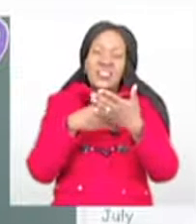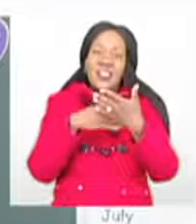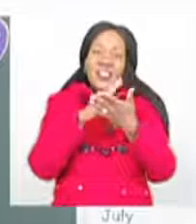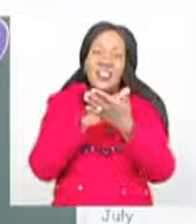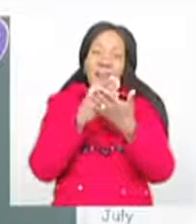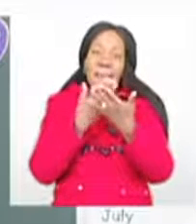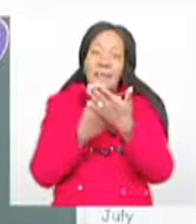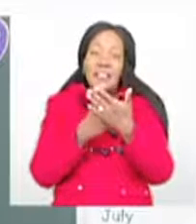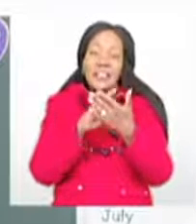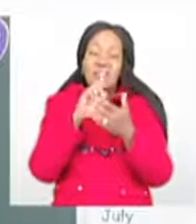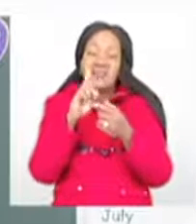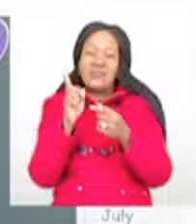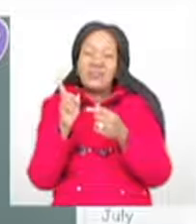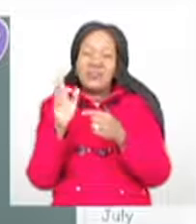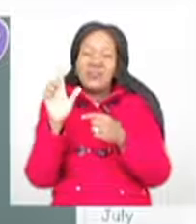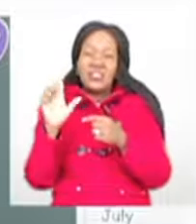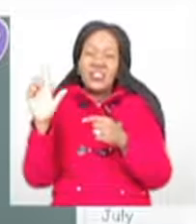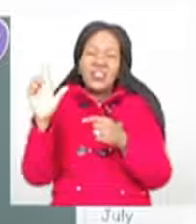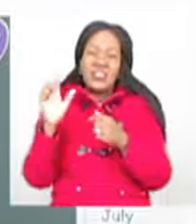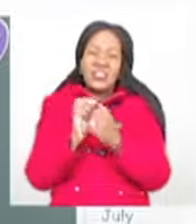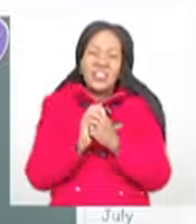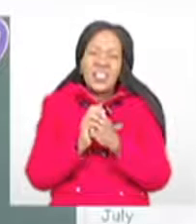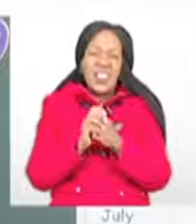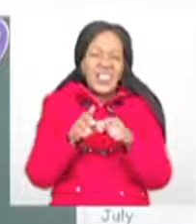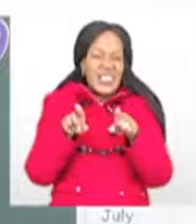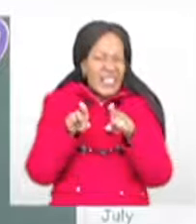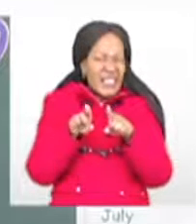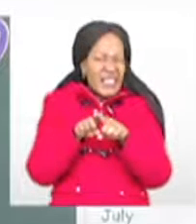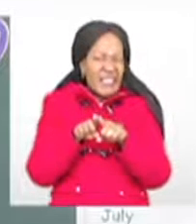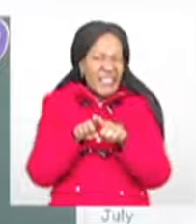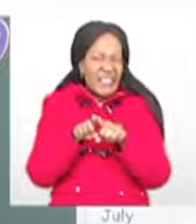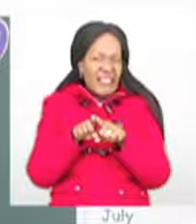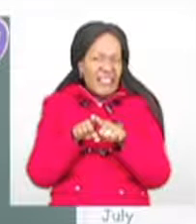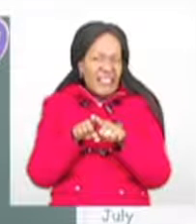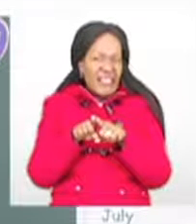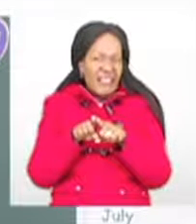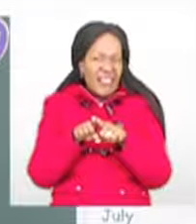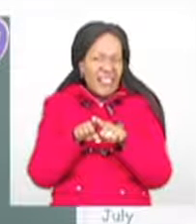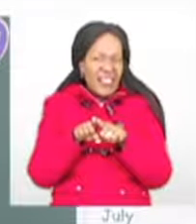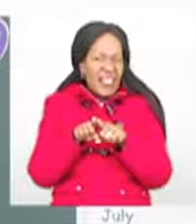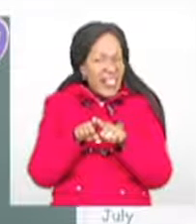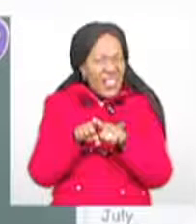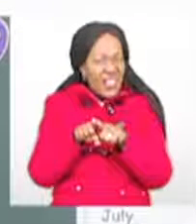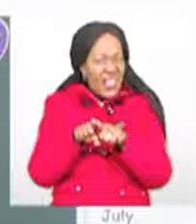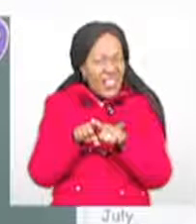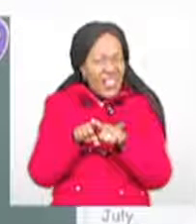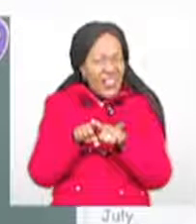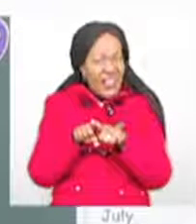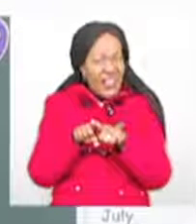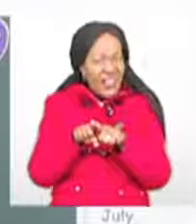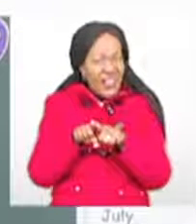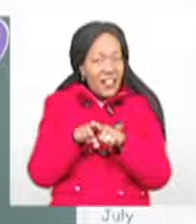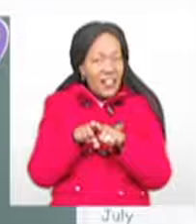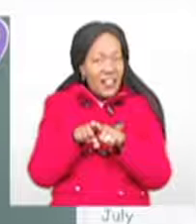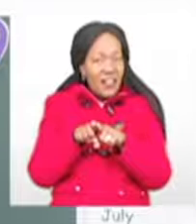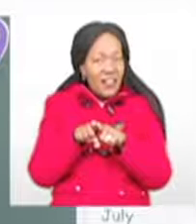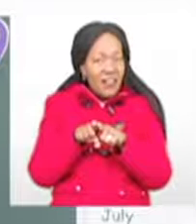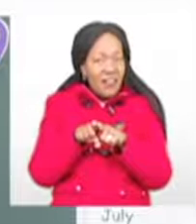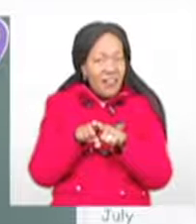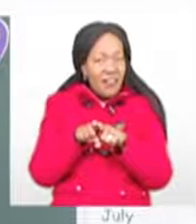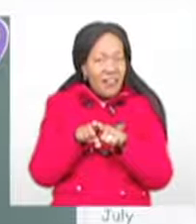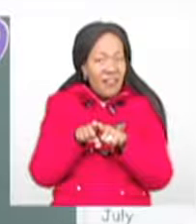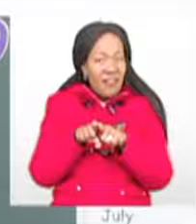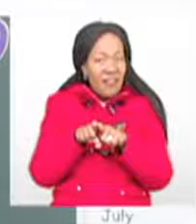other side. Does it look exactly as the picture we have on this side?